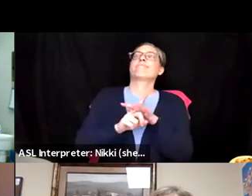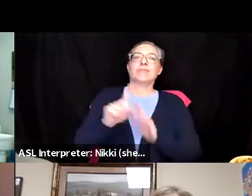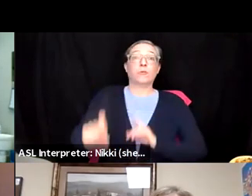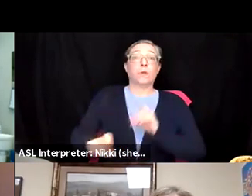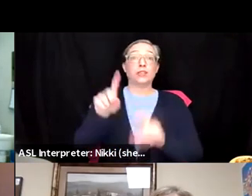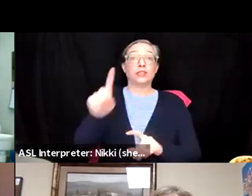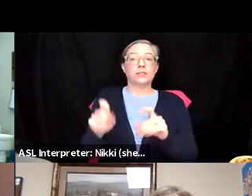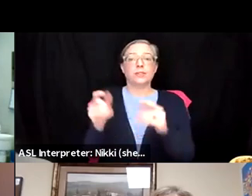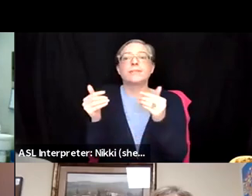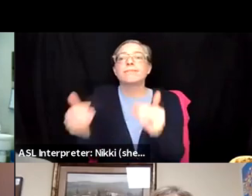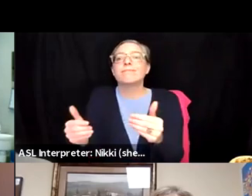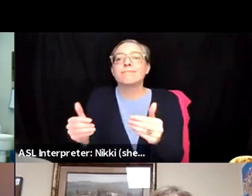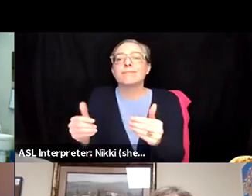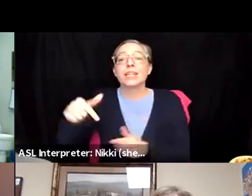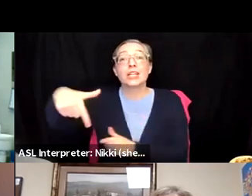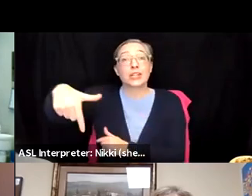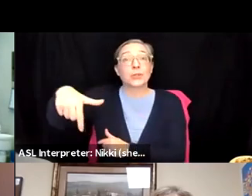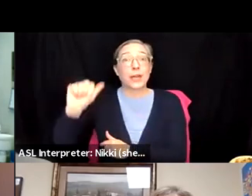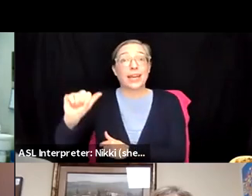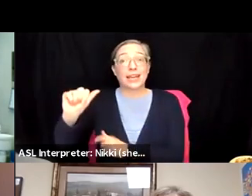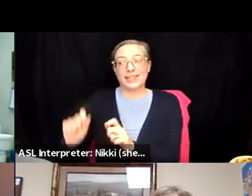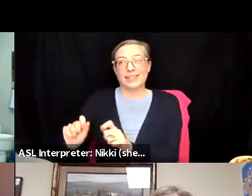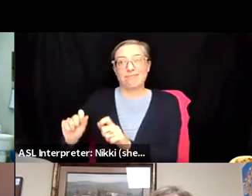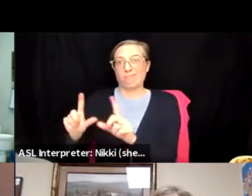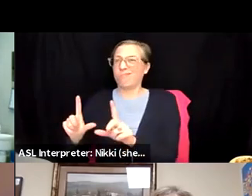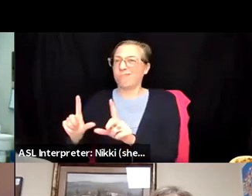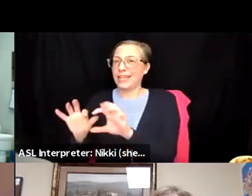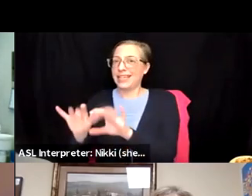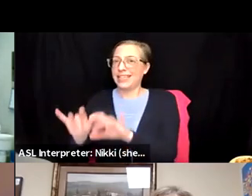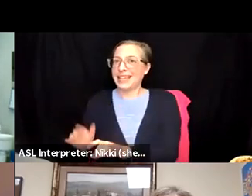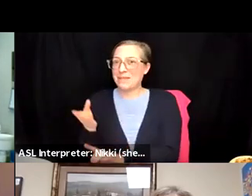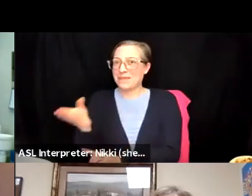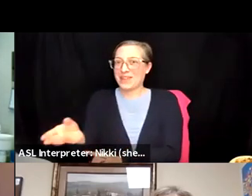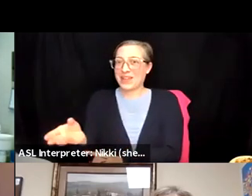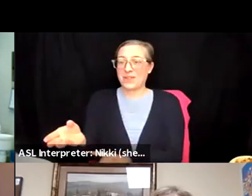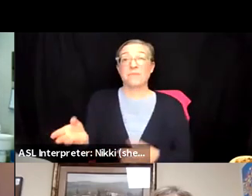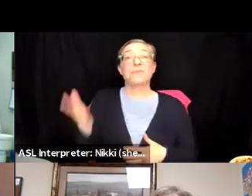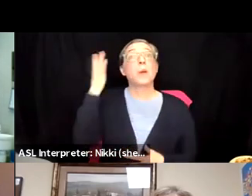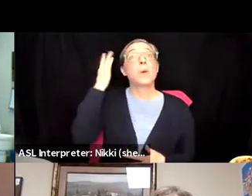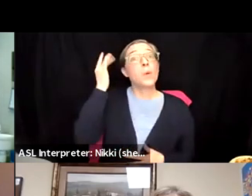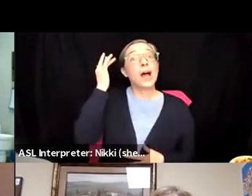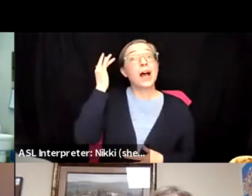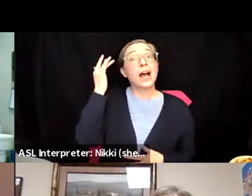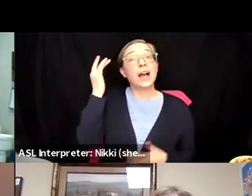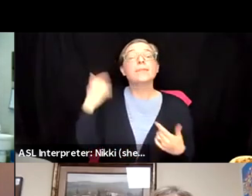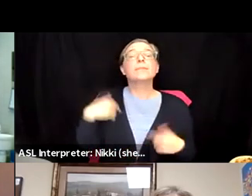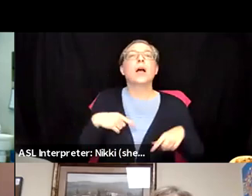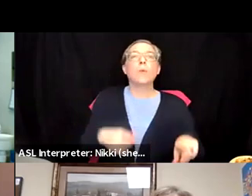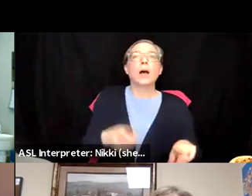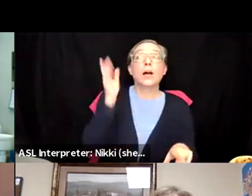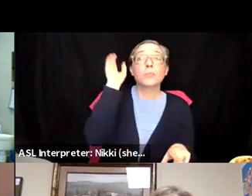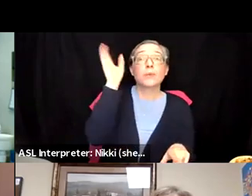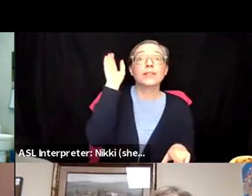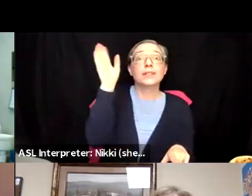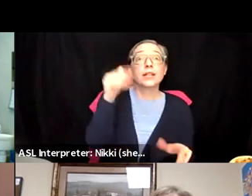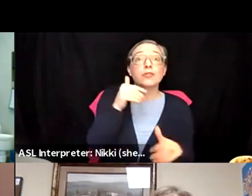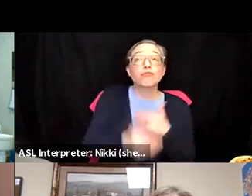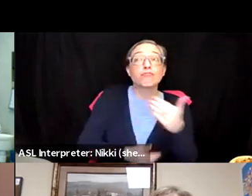it separate, so when the presenters are presenting, we can see when people have questions. So